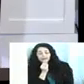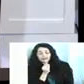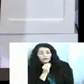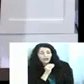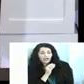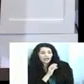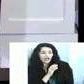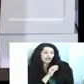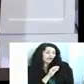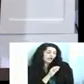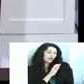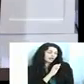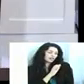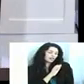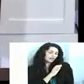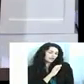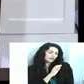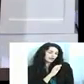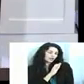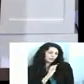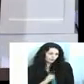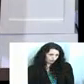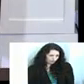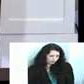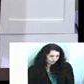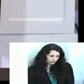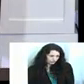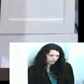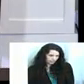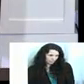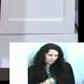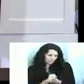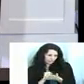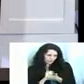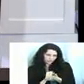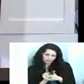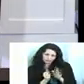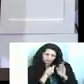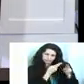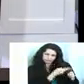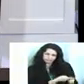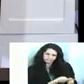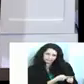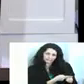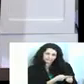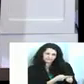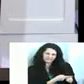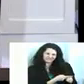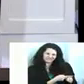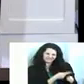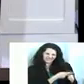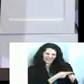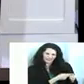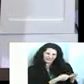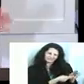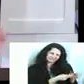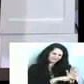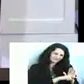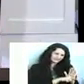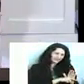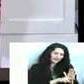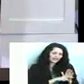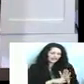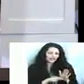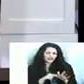get given names. Often the women are the silent named people in Scripture. Now we could probably